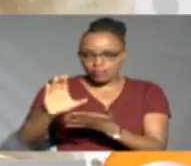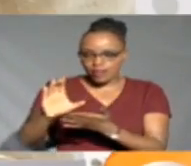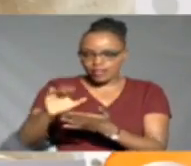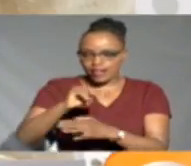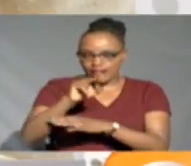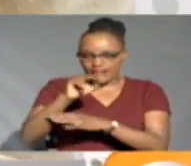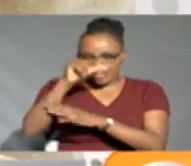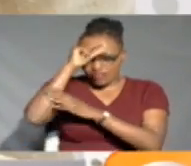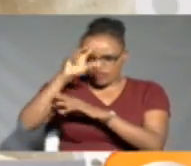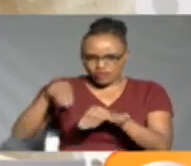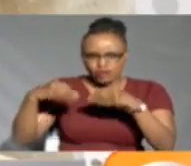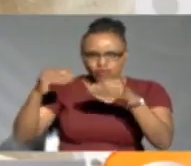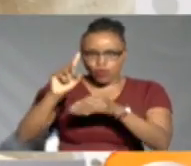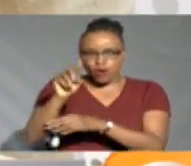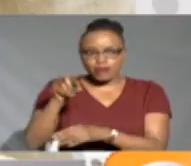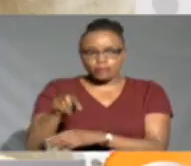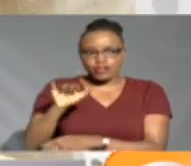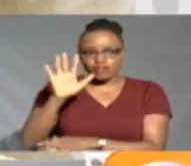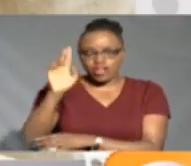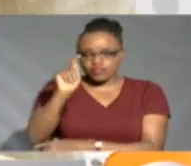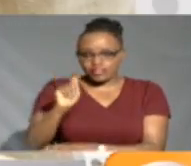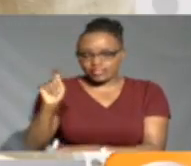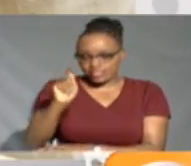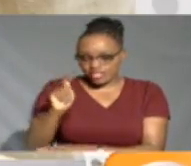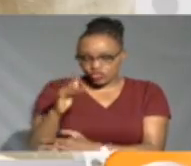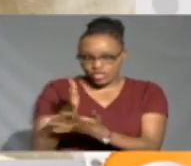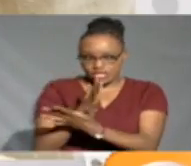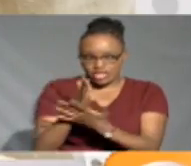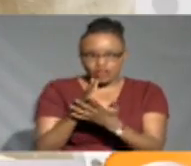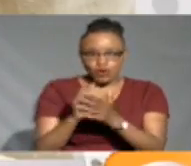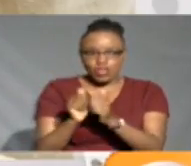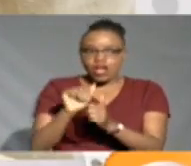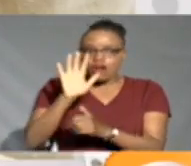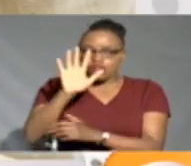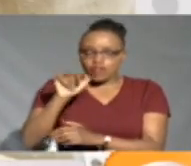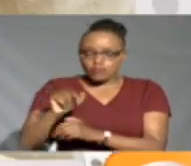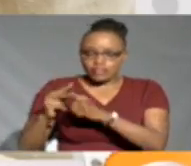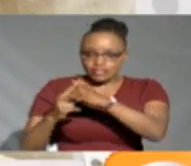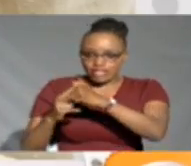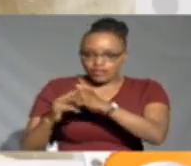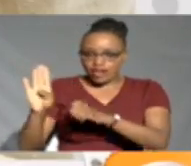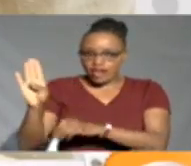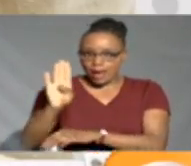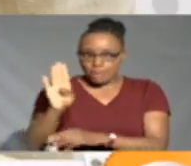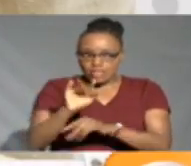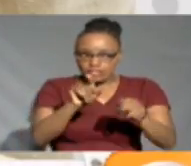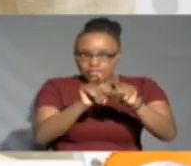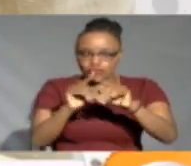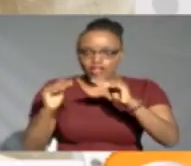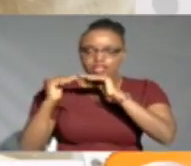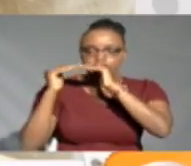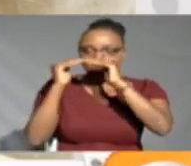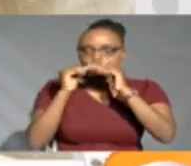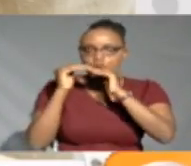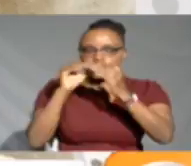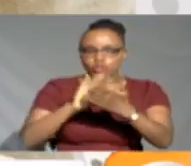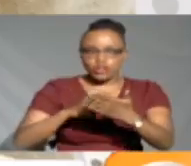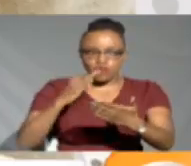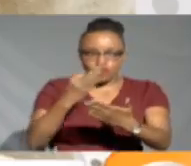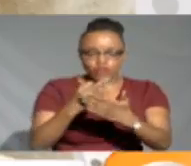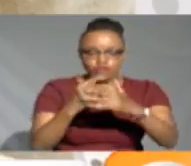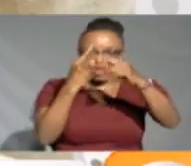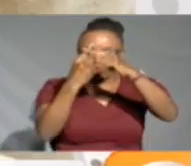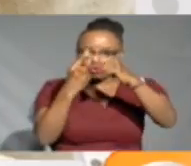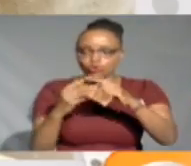bill is allocated 1.5 trillion shillings share, with 5.7 billion shillings as the equalization fund slice. In